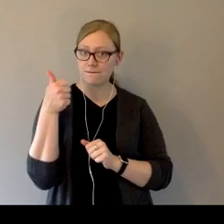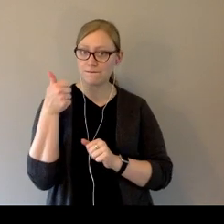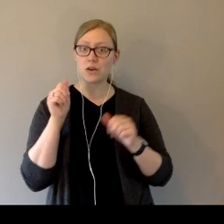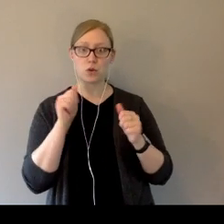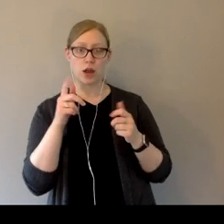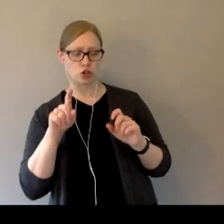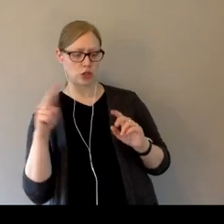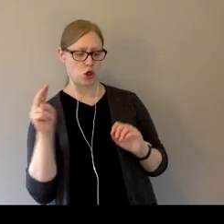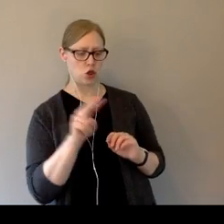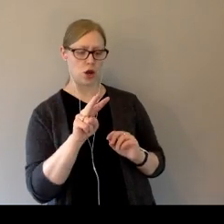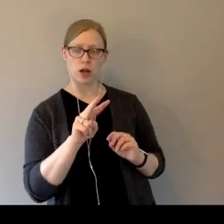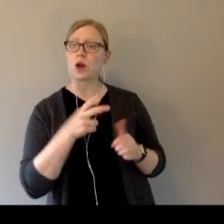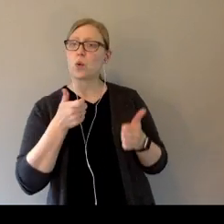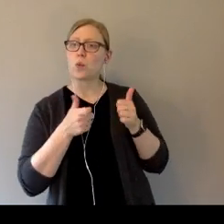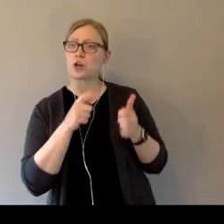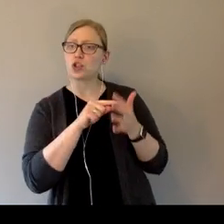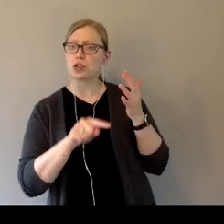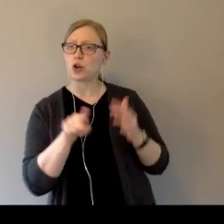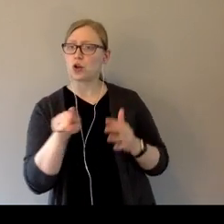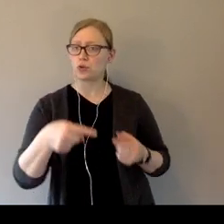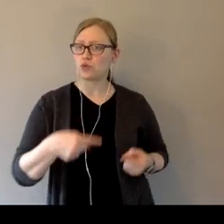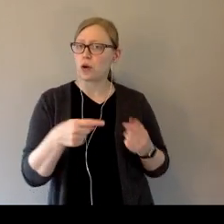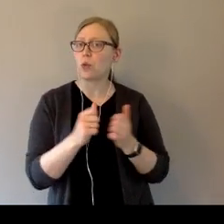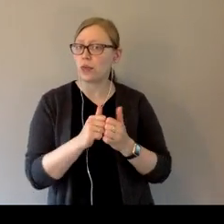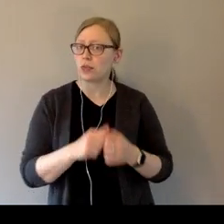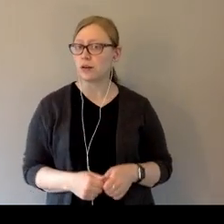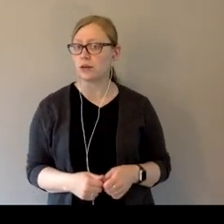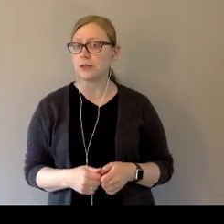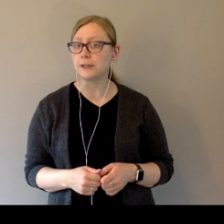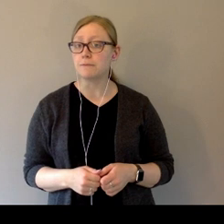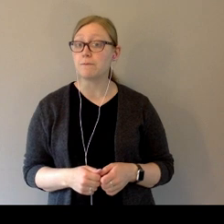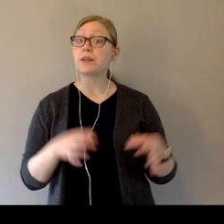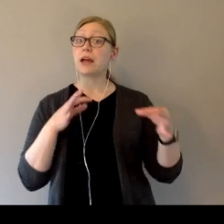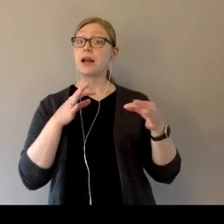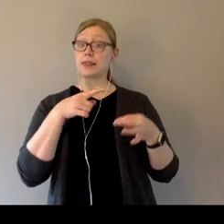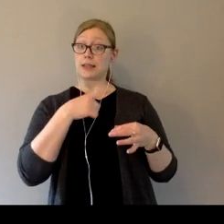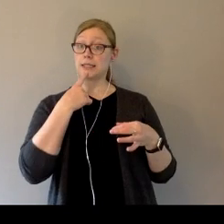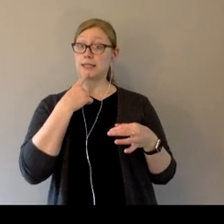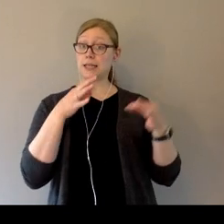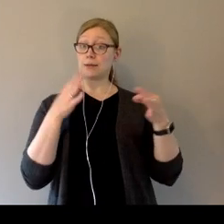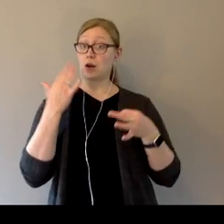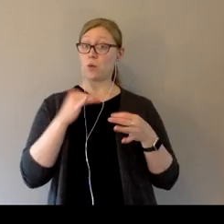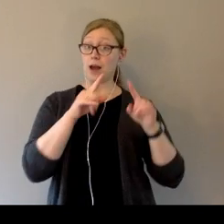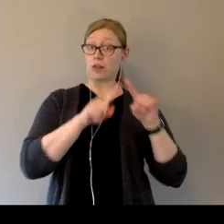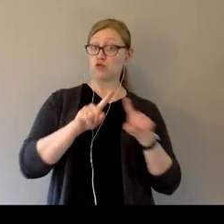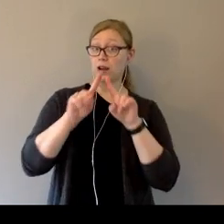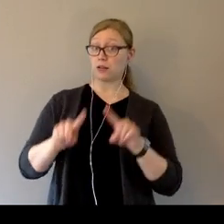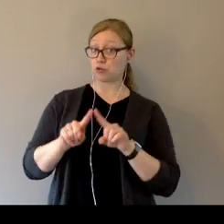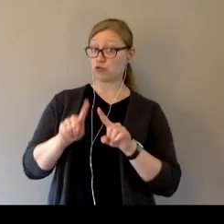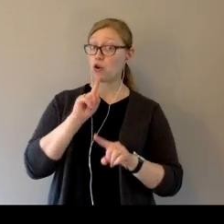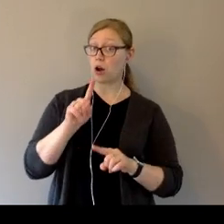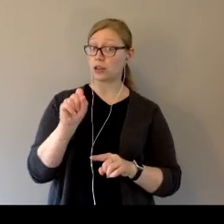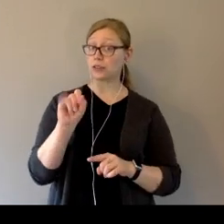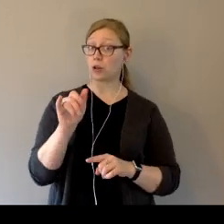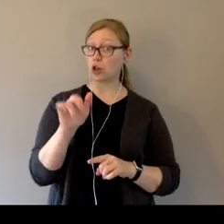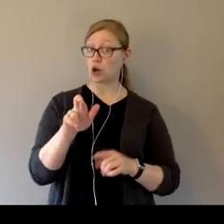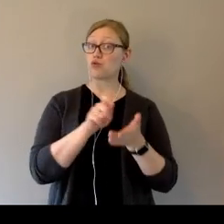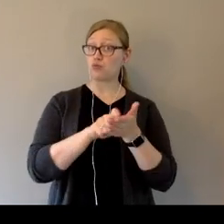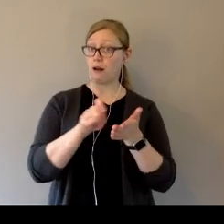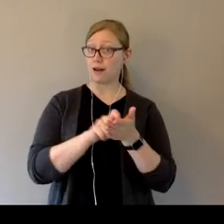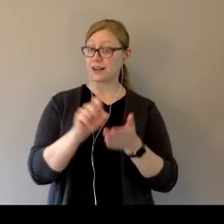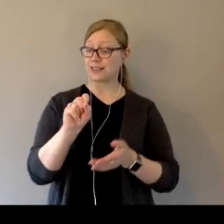just refer to this as you need to for the ones you had trouble with. Explain why triangles are similar and write a similarity statement.